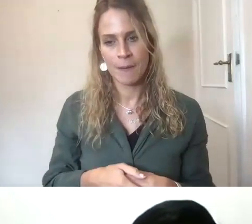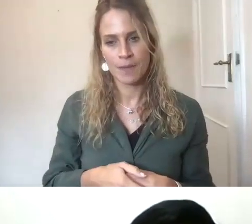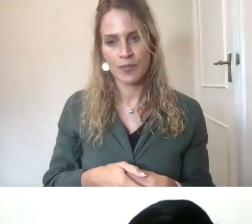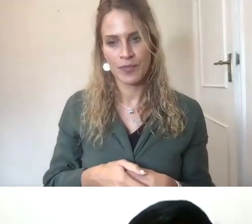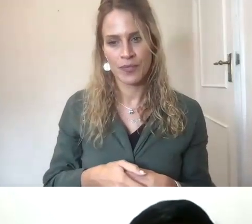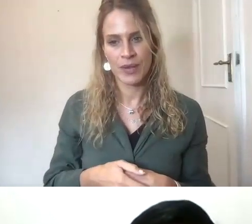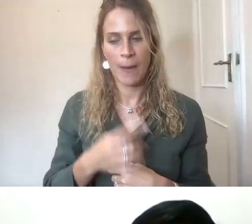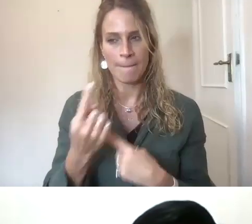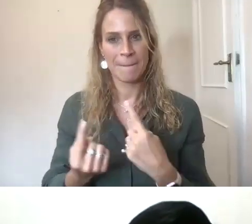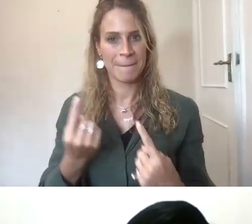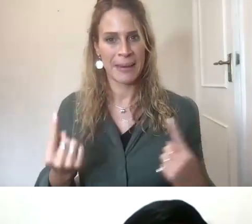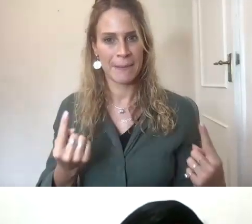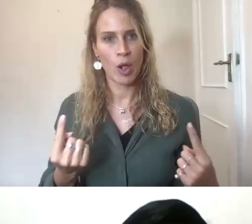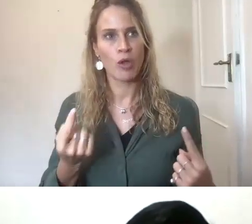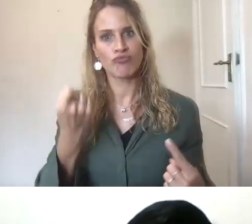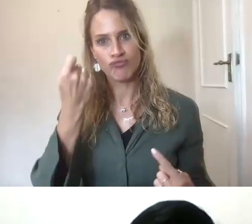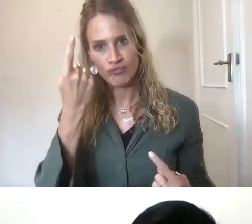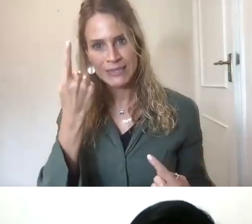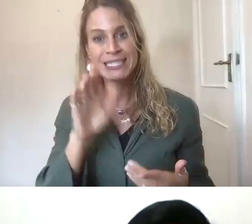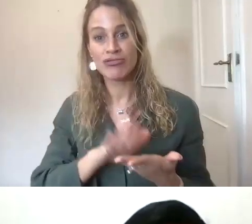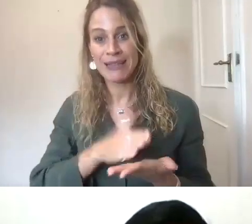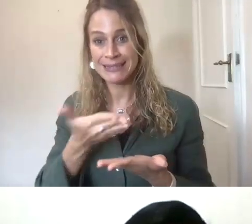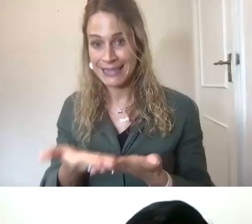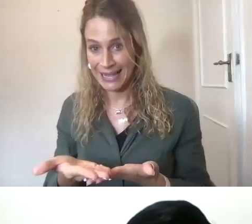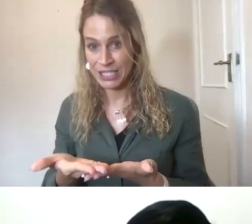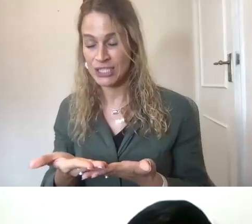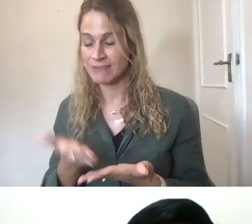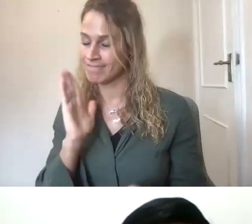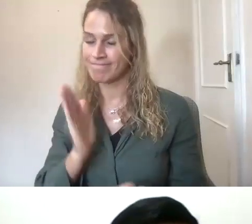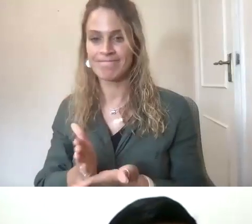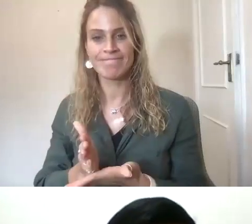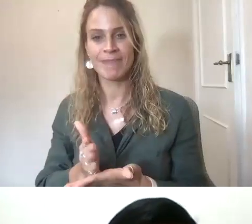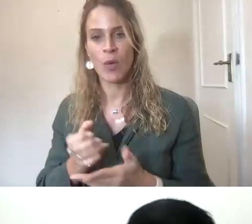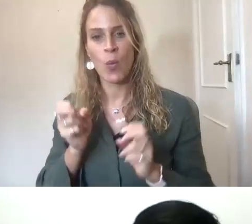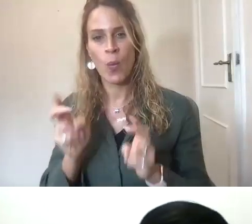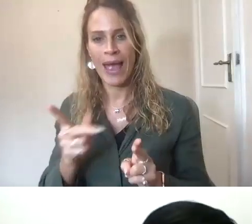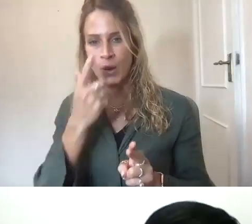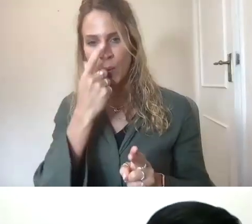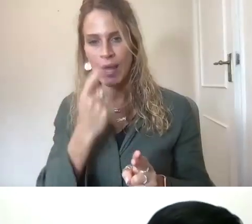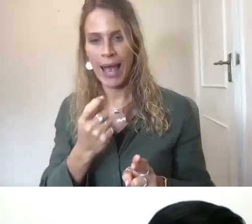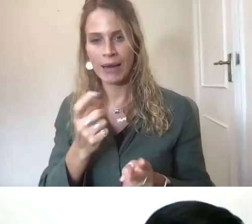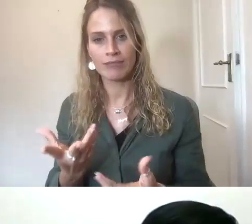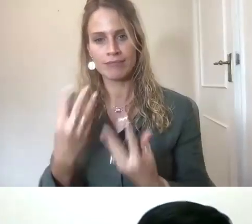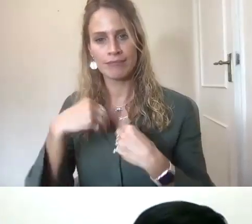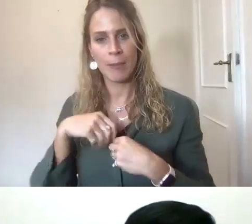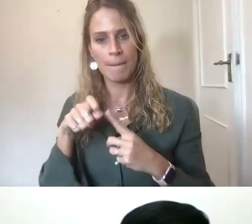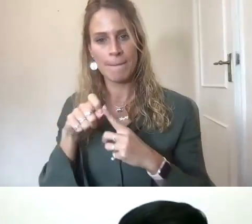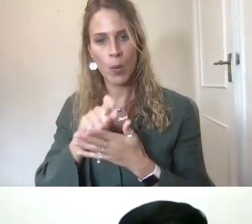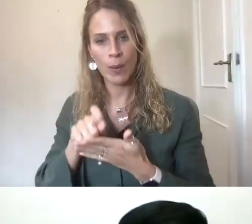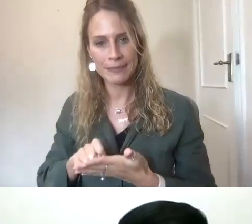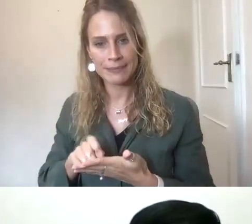are realizing that translation is definitely an option rather than trying to write in English. So I really admire the